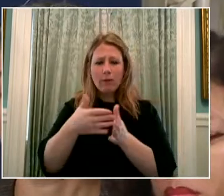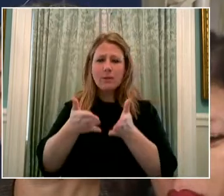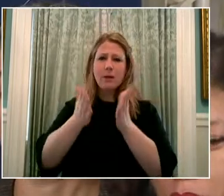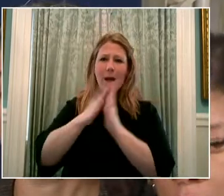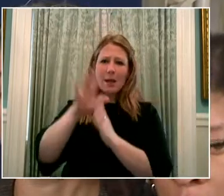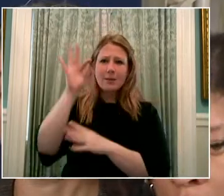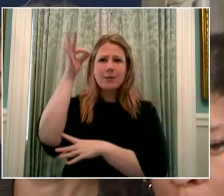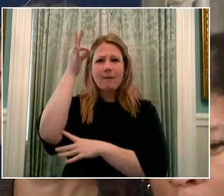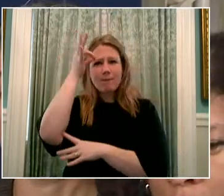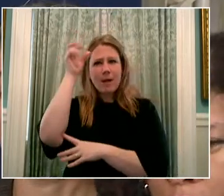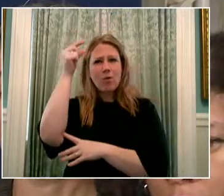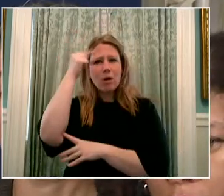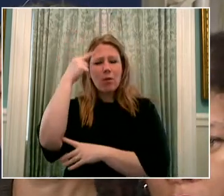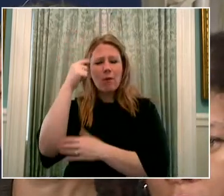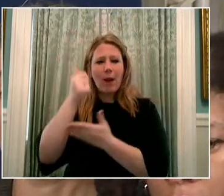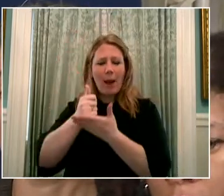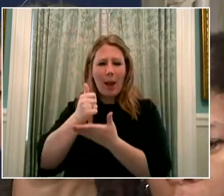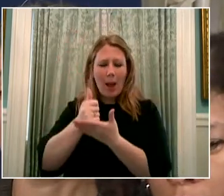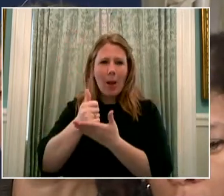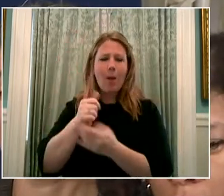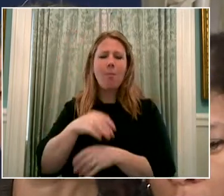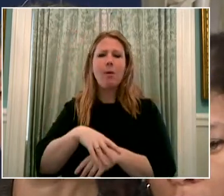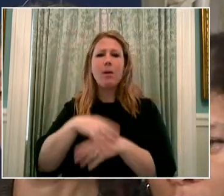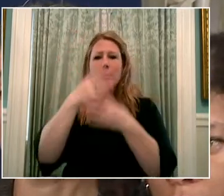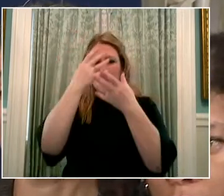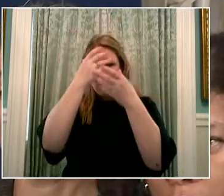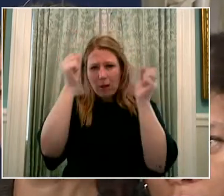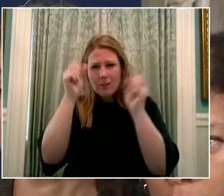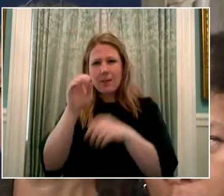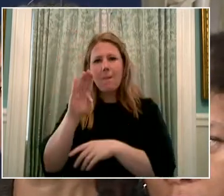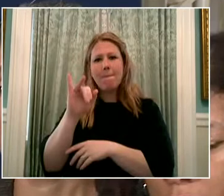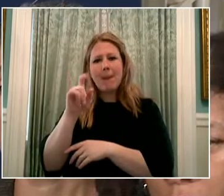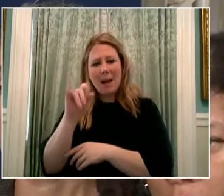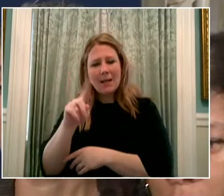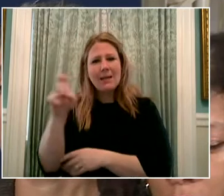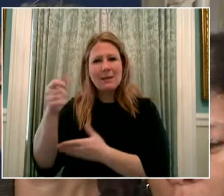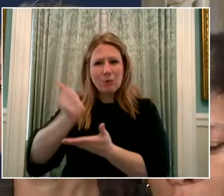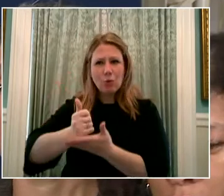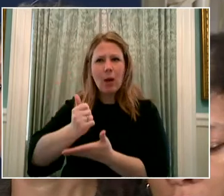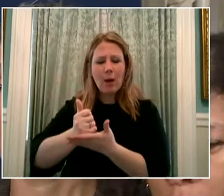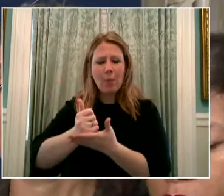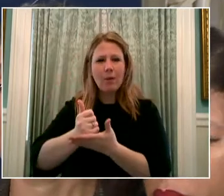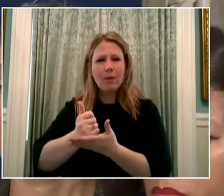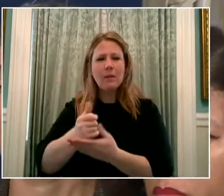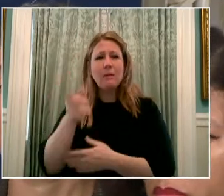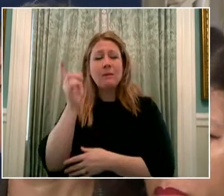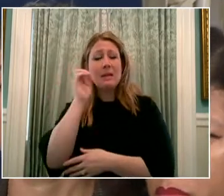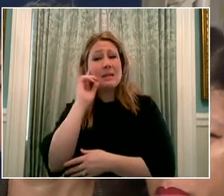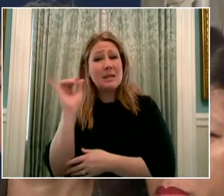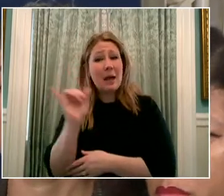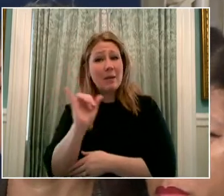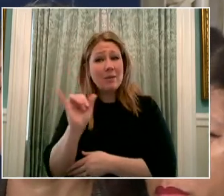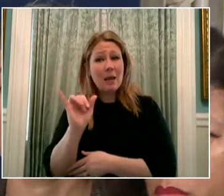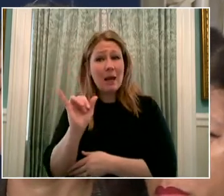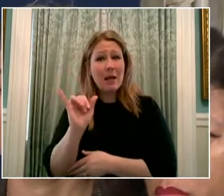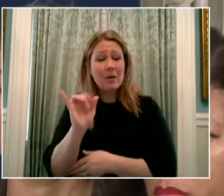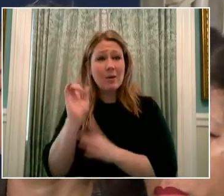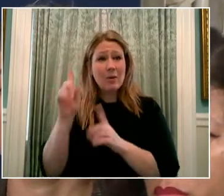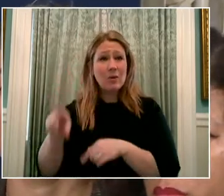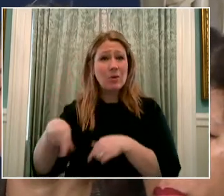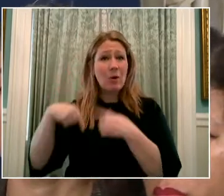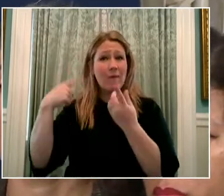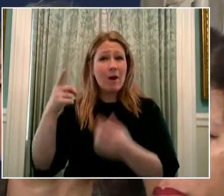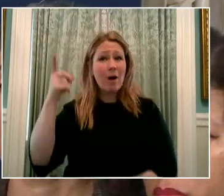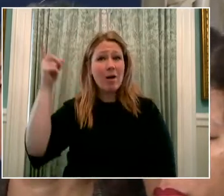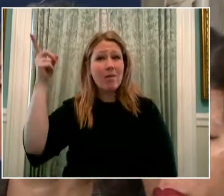about President Biden giving you help. And it sounds like, based on what you're saying today, they have put you off for months